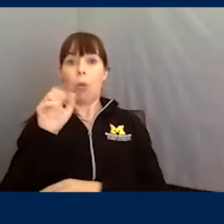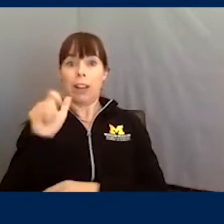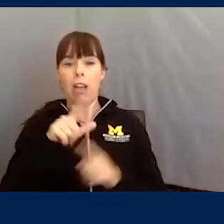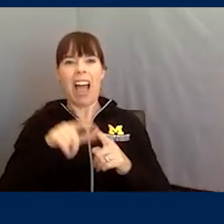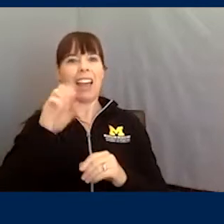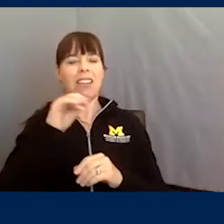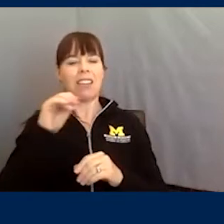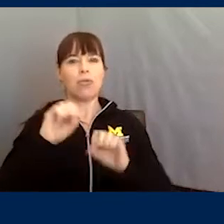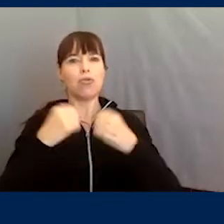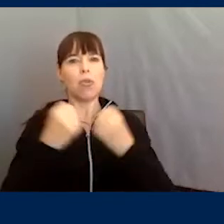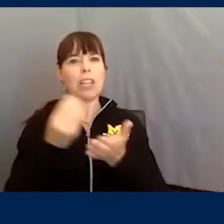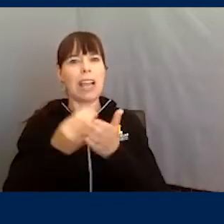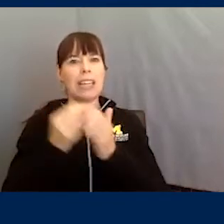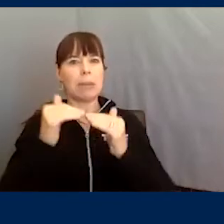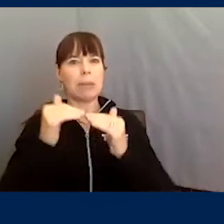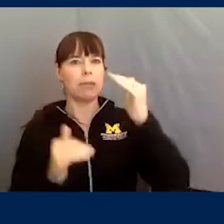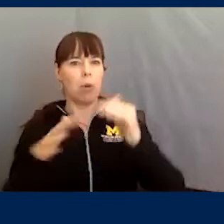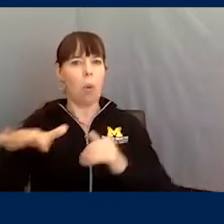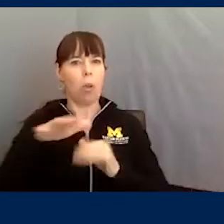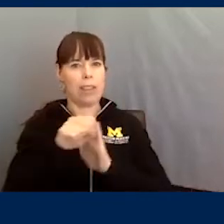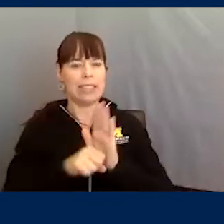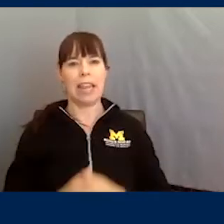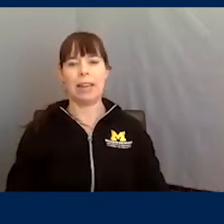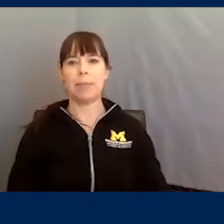the state. Next slide.